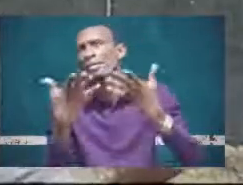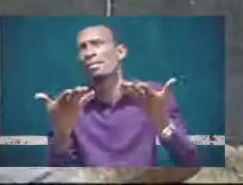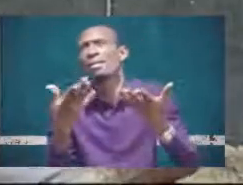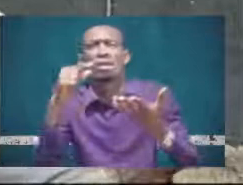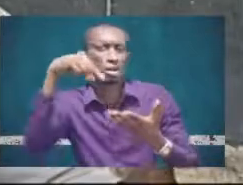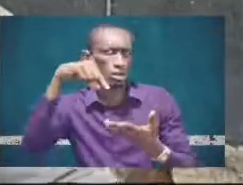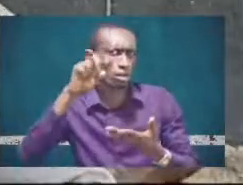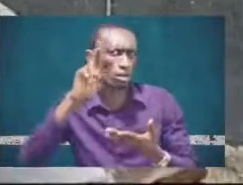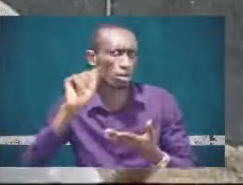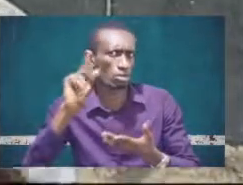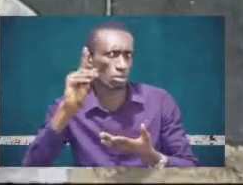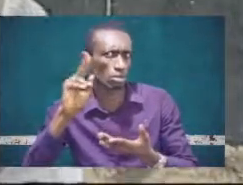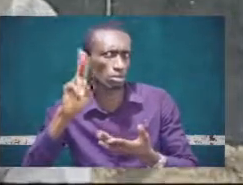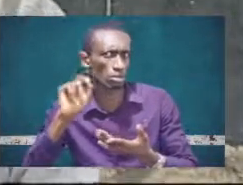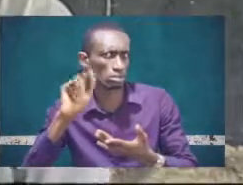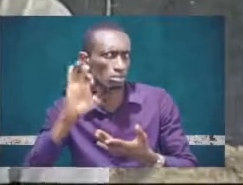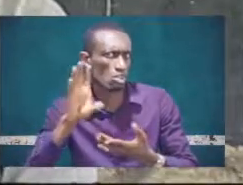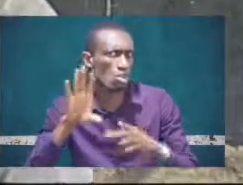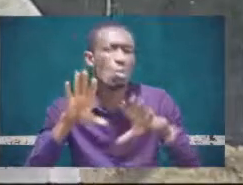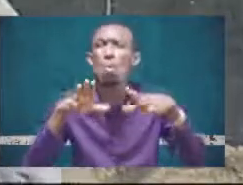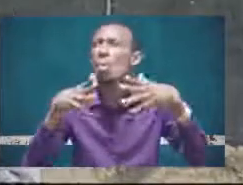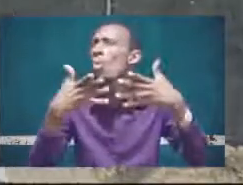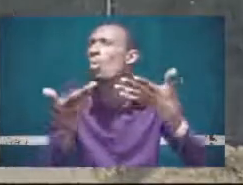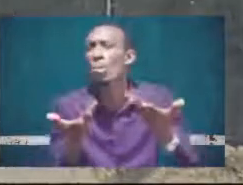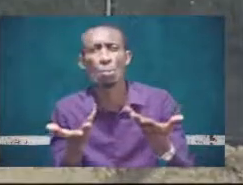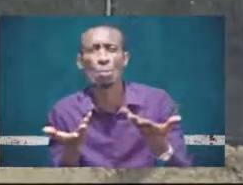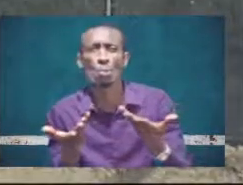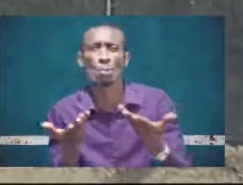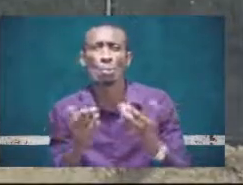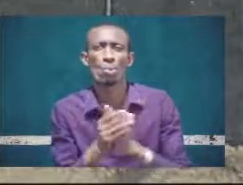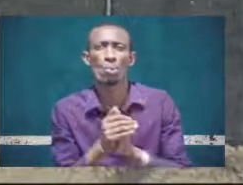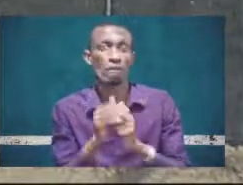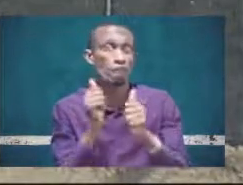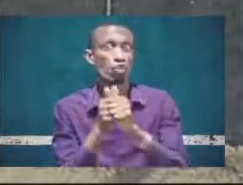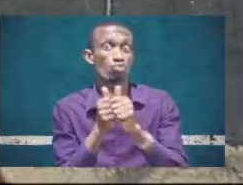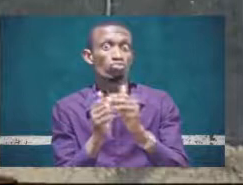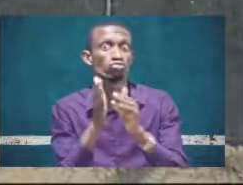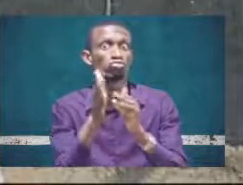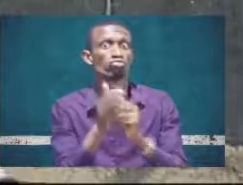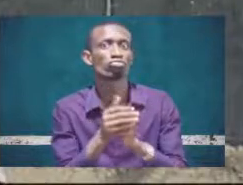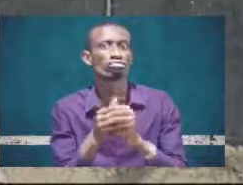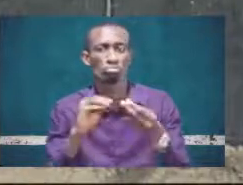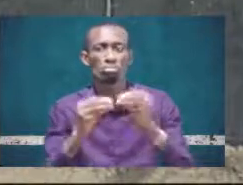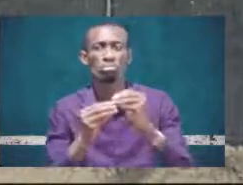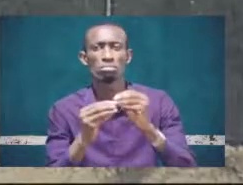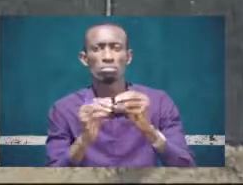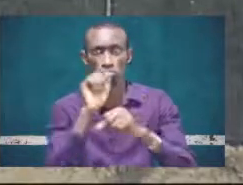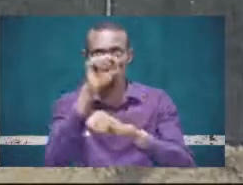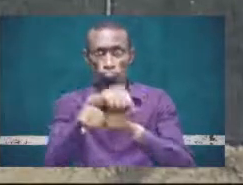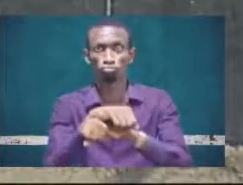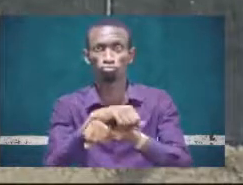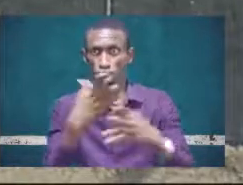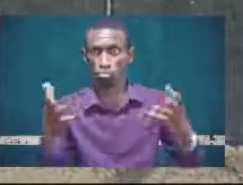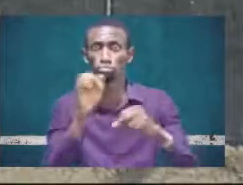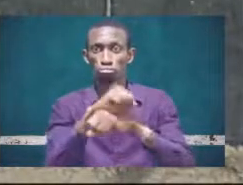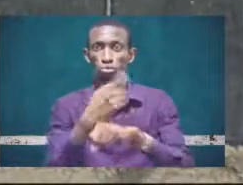quadratic inequality. Why not inequality of order greater than 1? Even the product